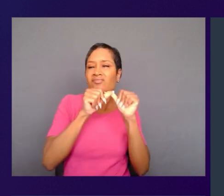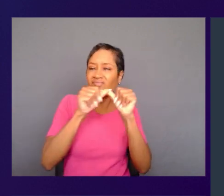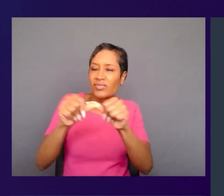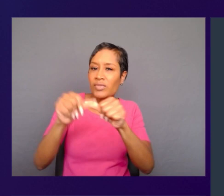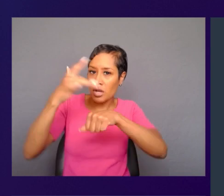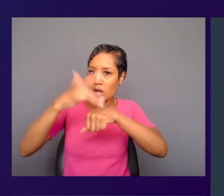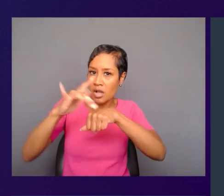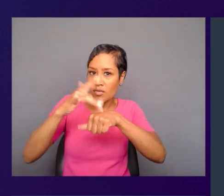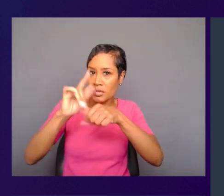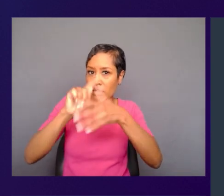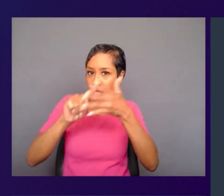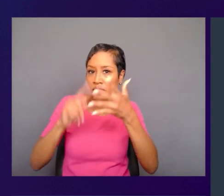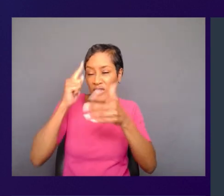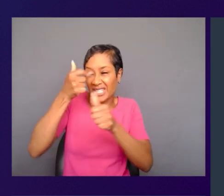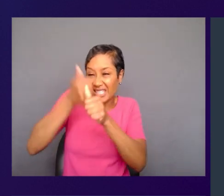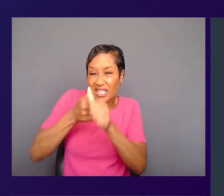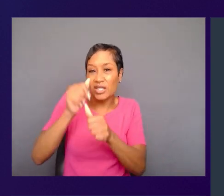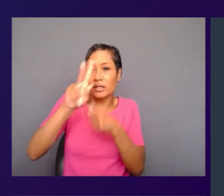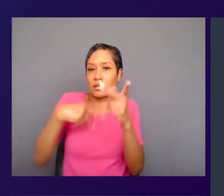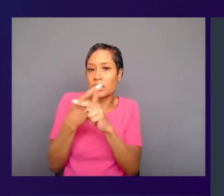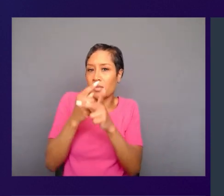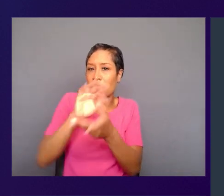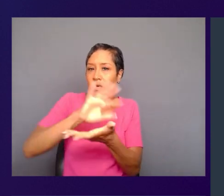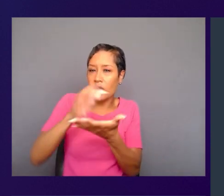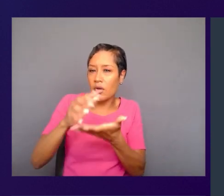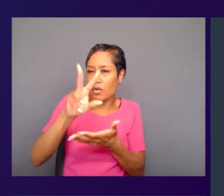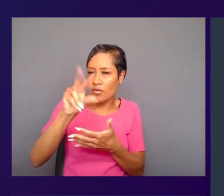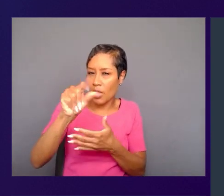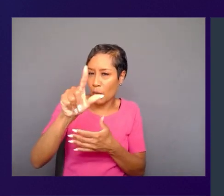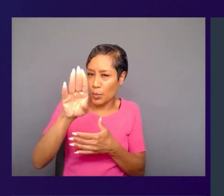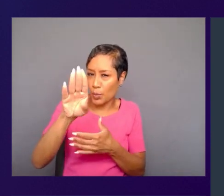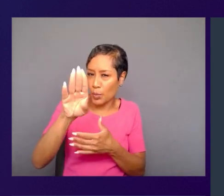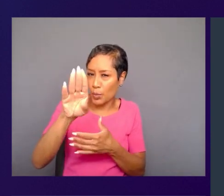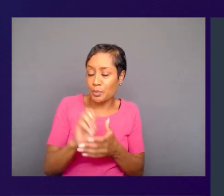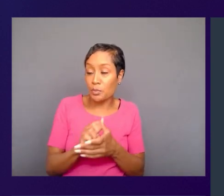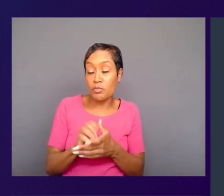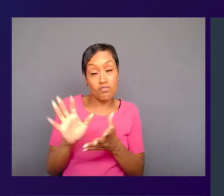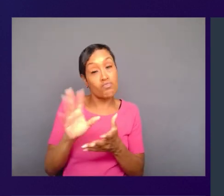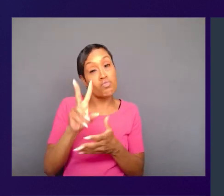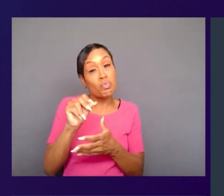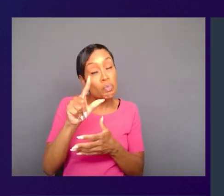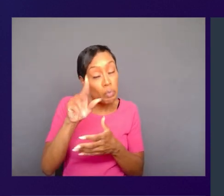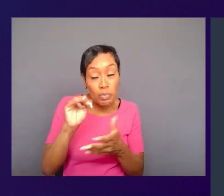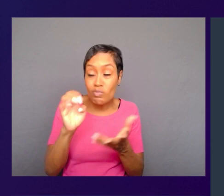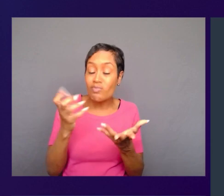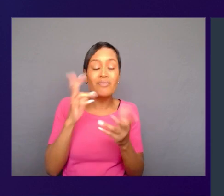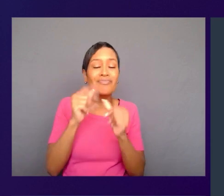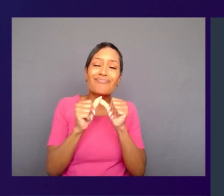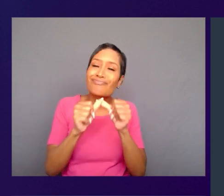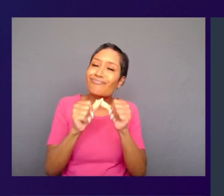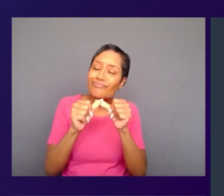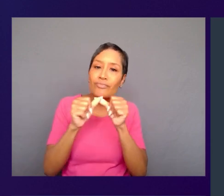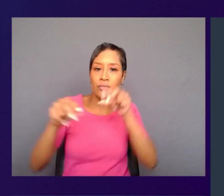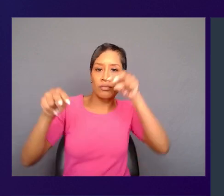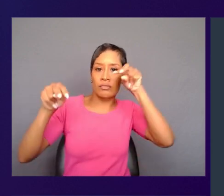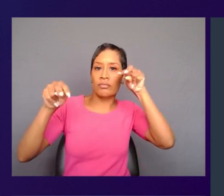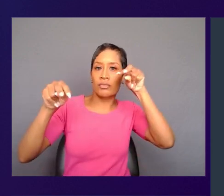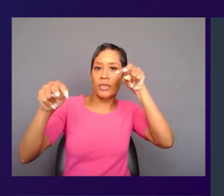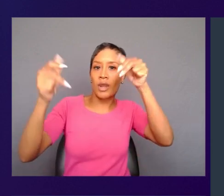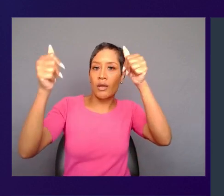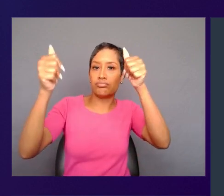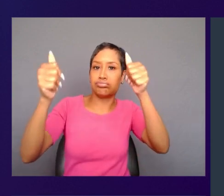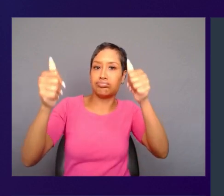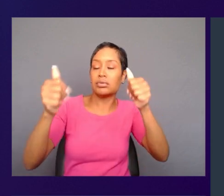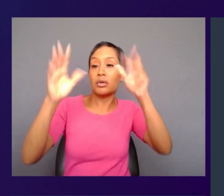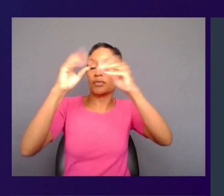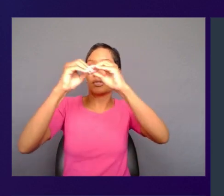characteristics for each of the volume types. Your volume is then going to be continuously monitored for degradation and repaired